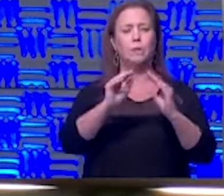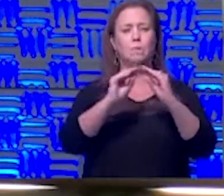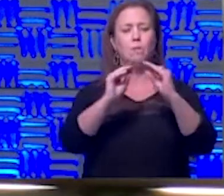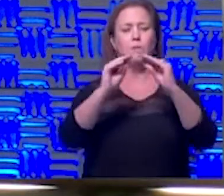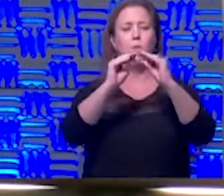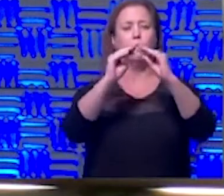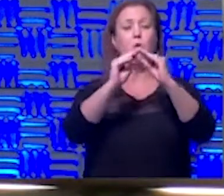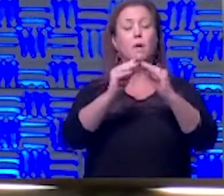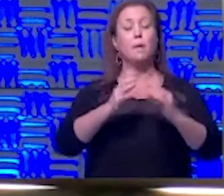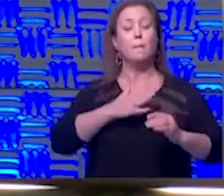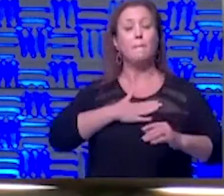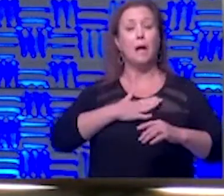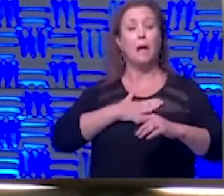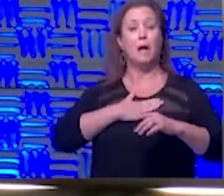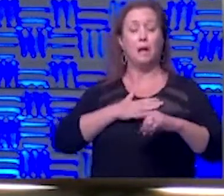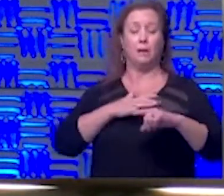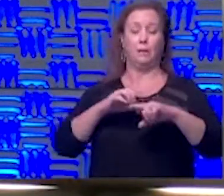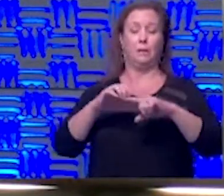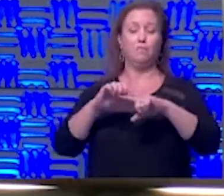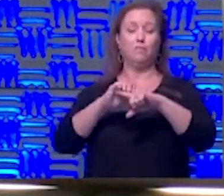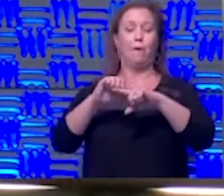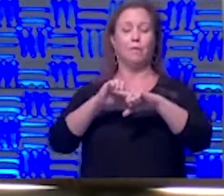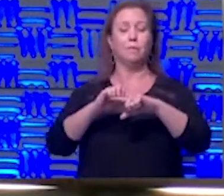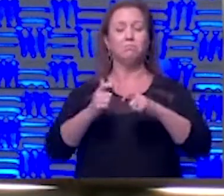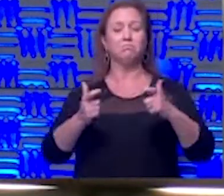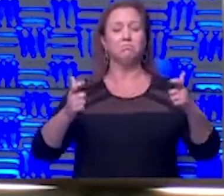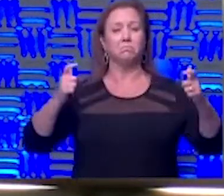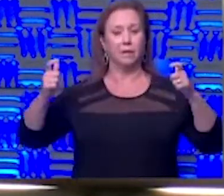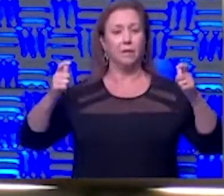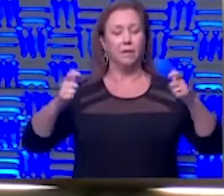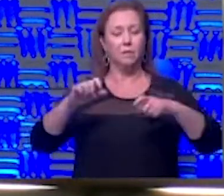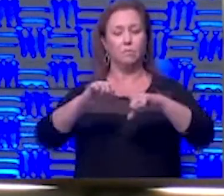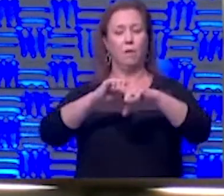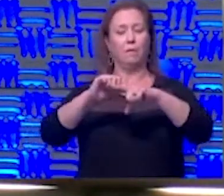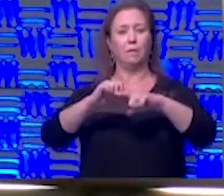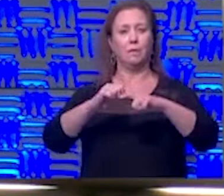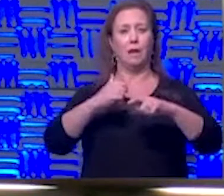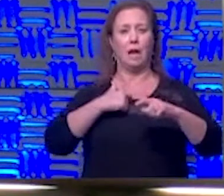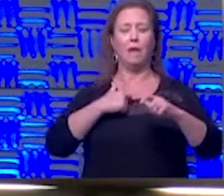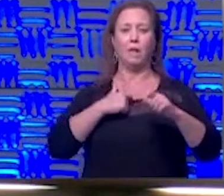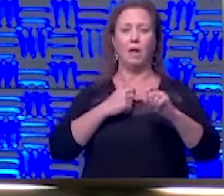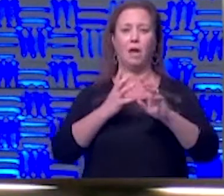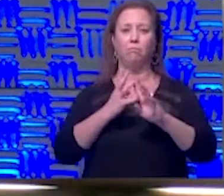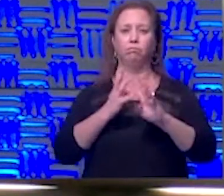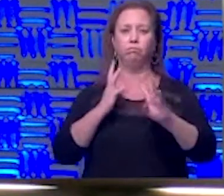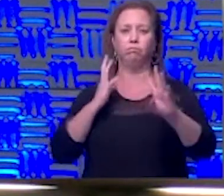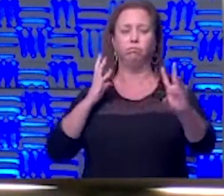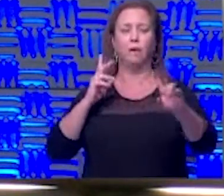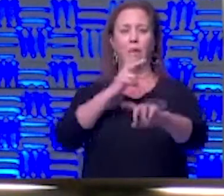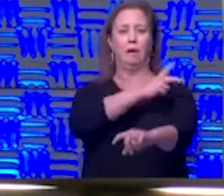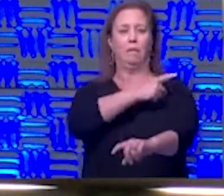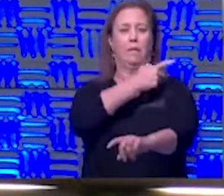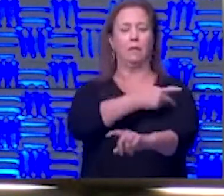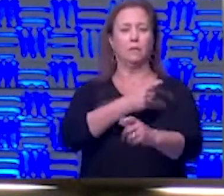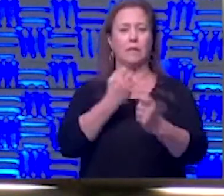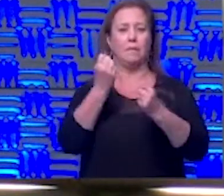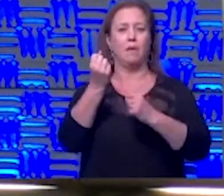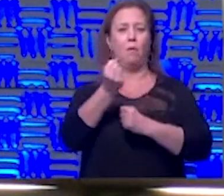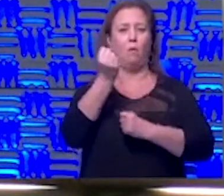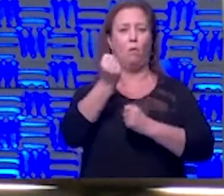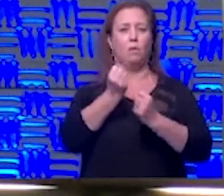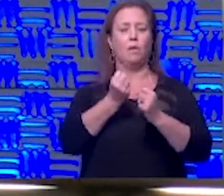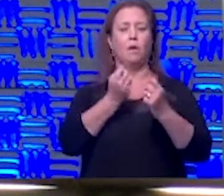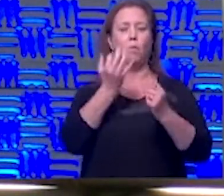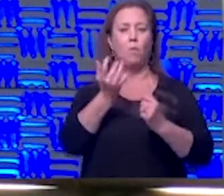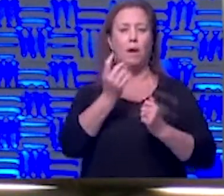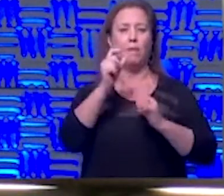My practice is pretty large, and I've had a big backlog of patients, so we're trying to work through that, trying to get